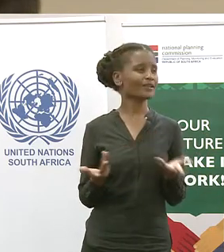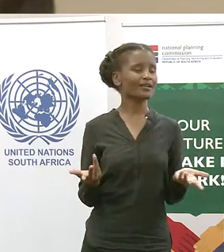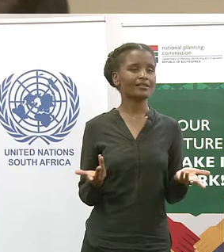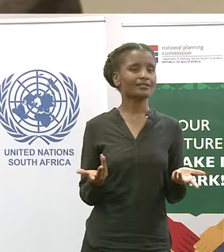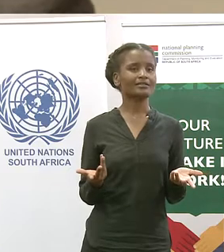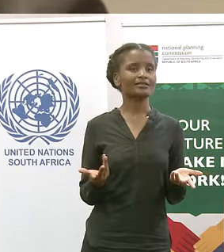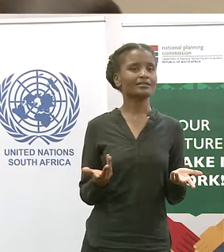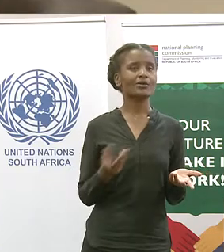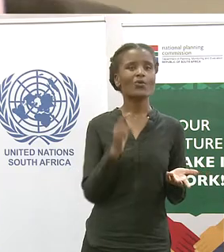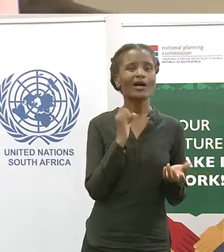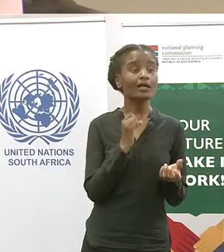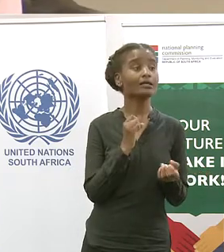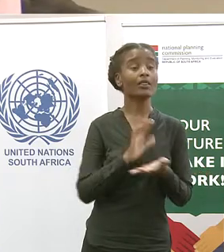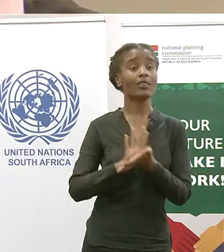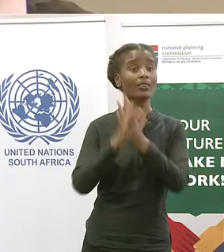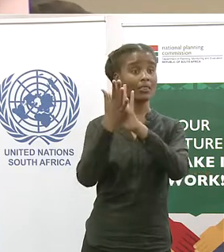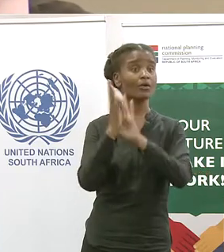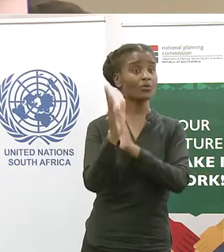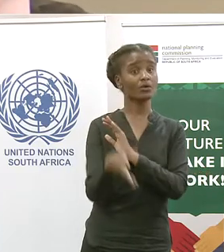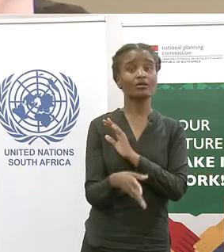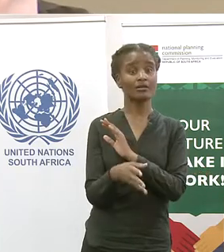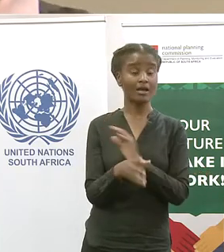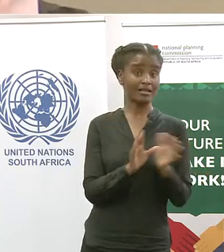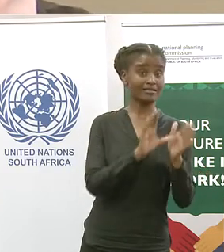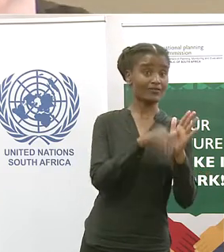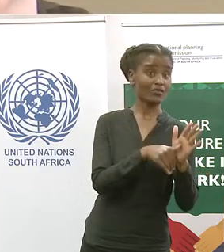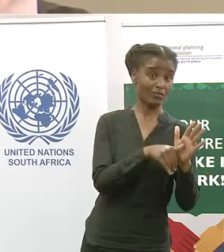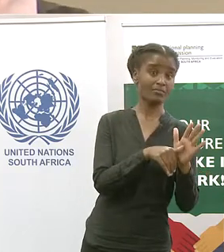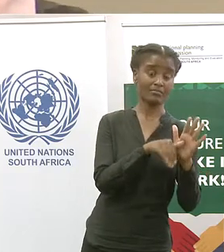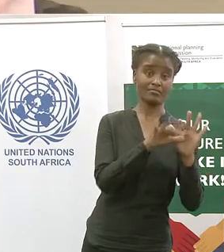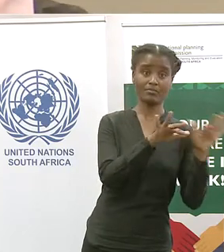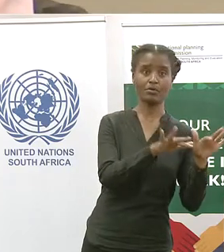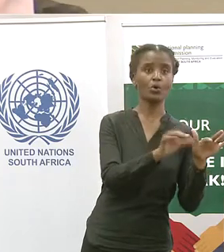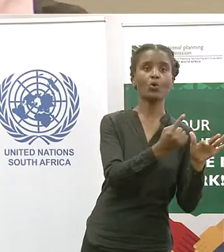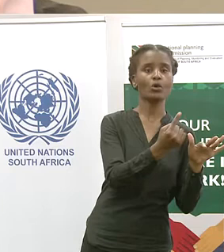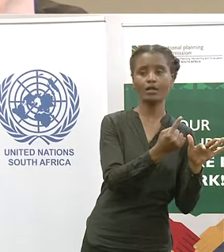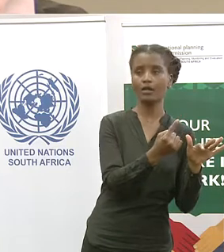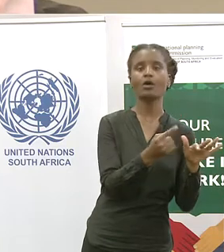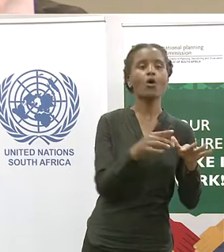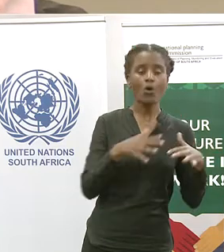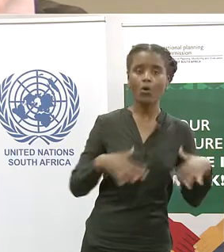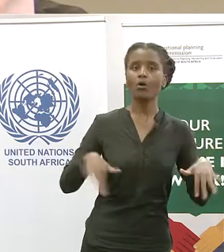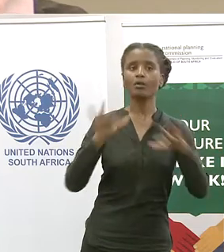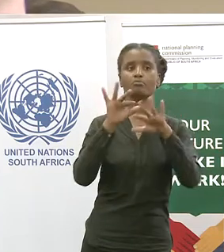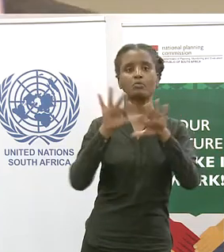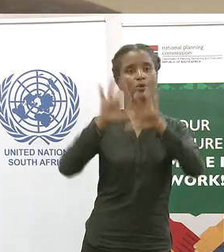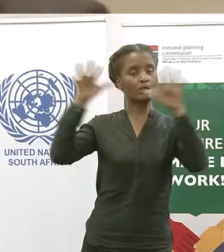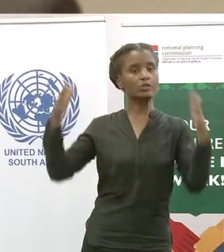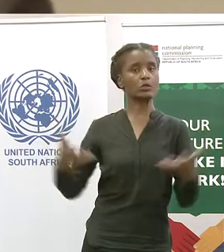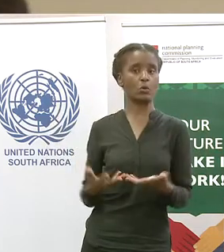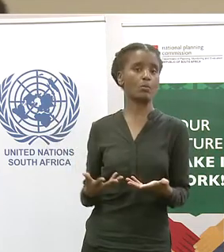to be catastrophic, not just for people with disabilities, but for everybody that is residing in the global south. We are